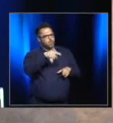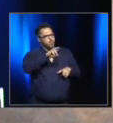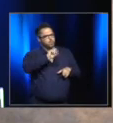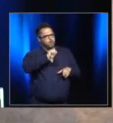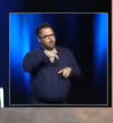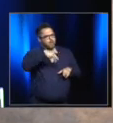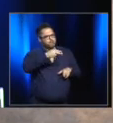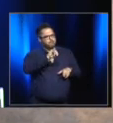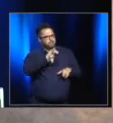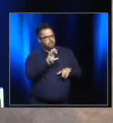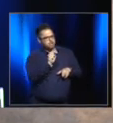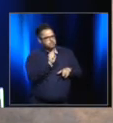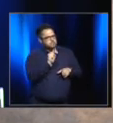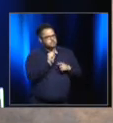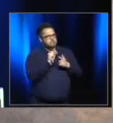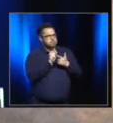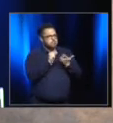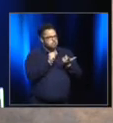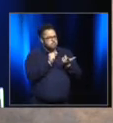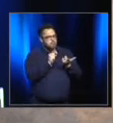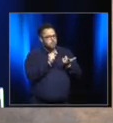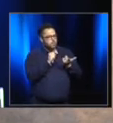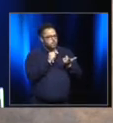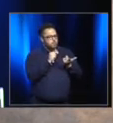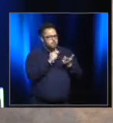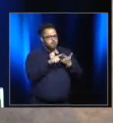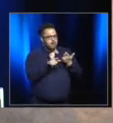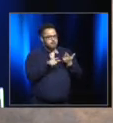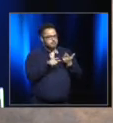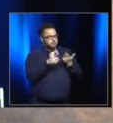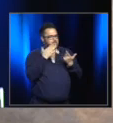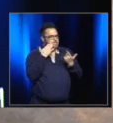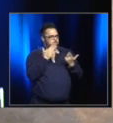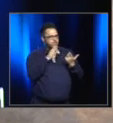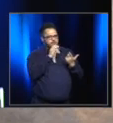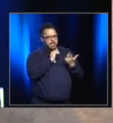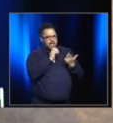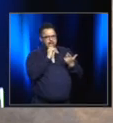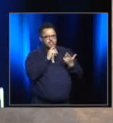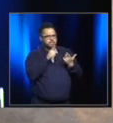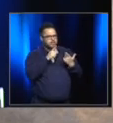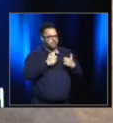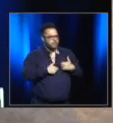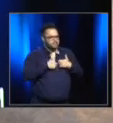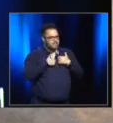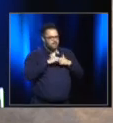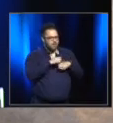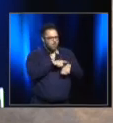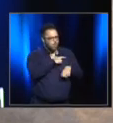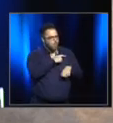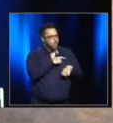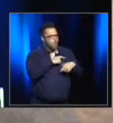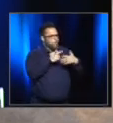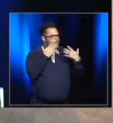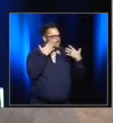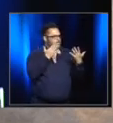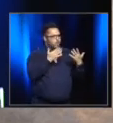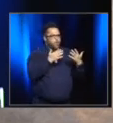idea where they went, and we had no idea of what they were eating. And I guess particularly important in the context